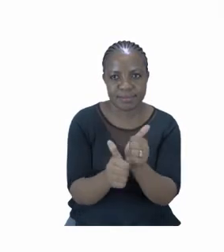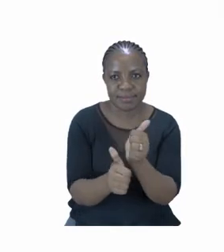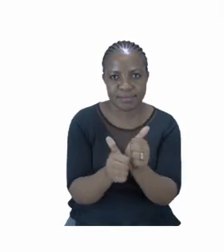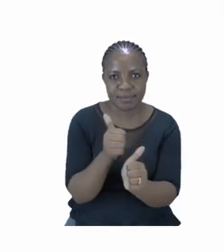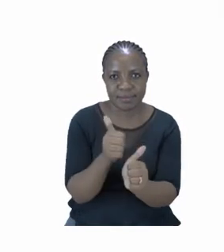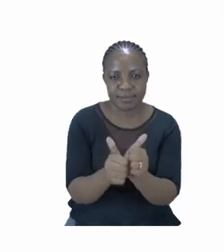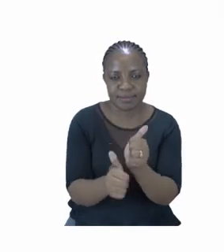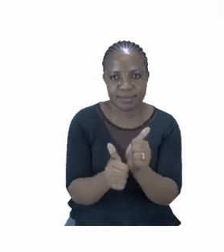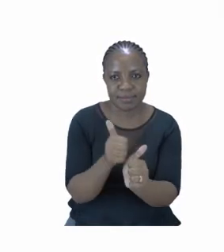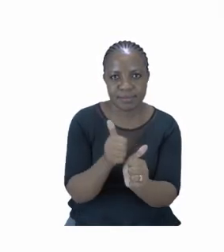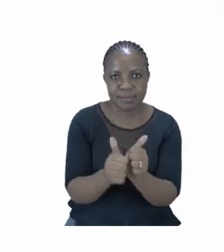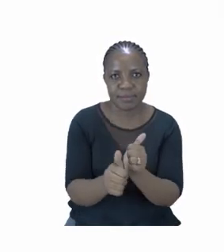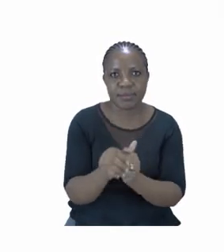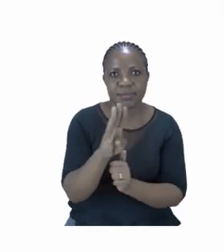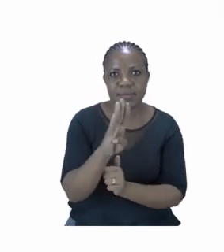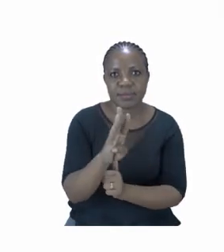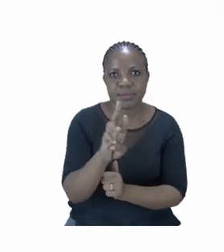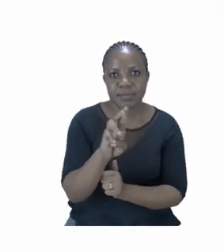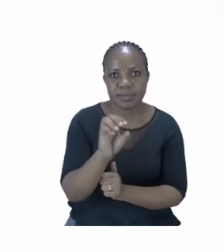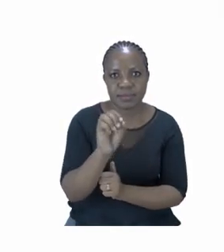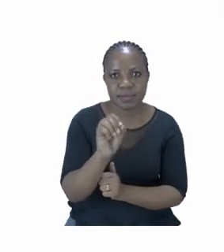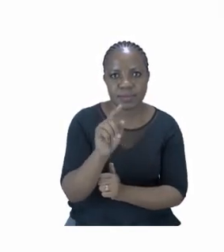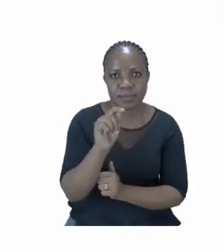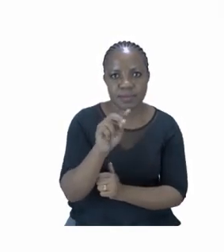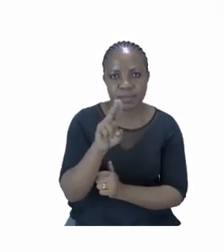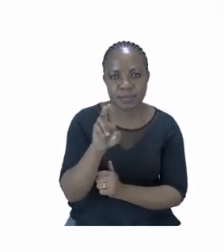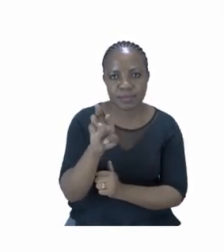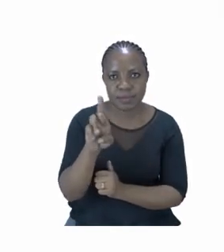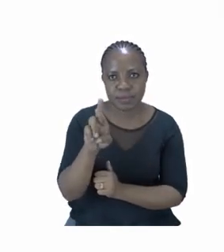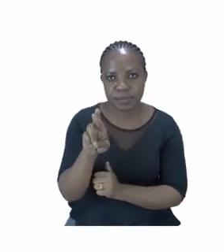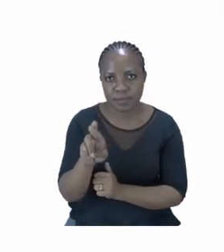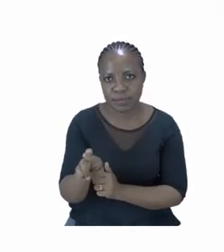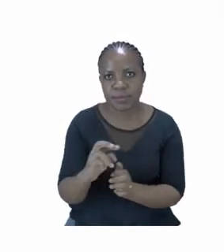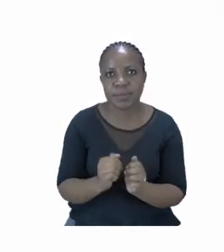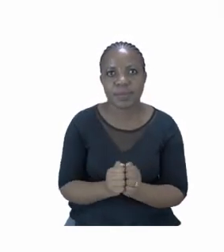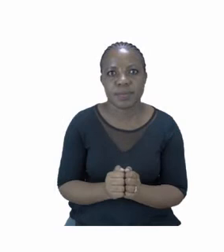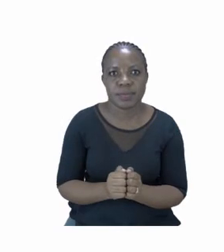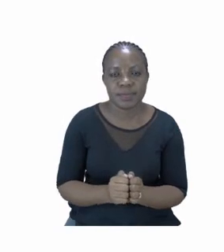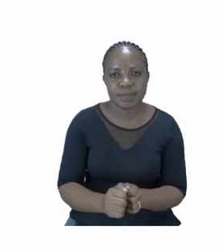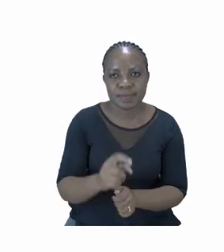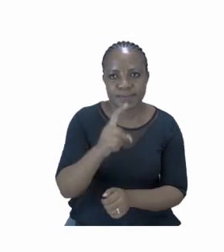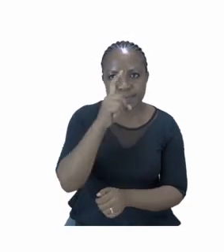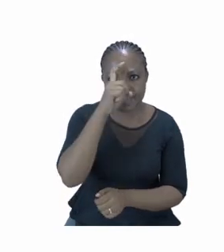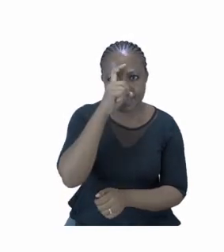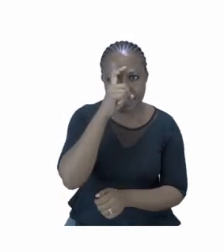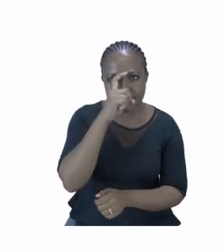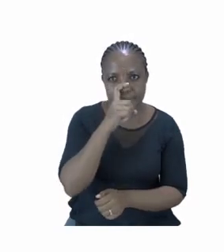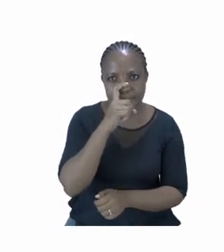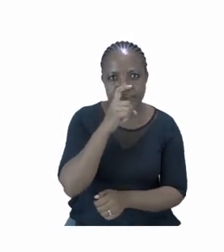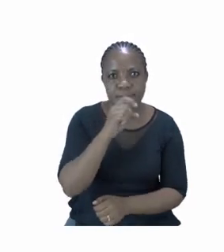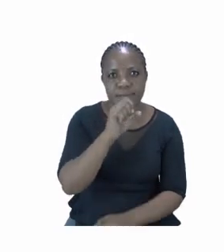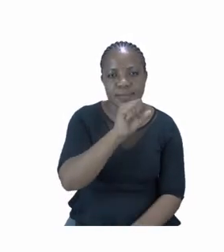Yes, well done. The next one we have is sister.